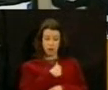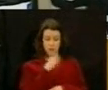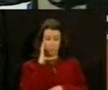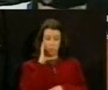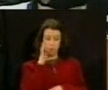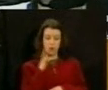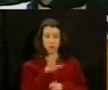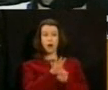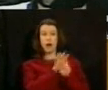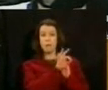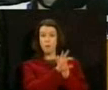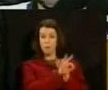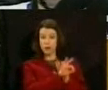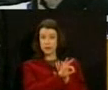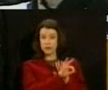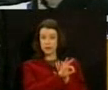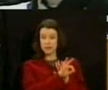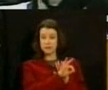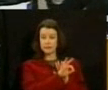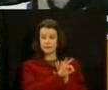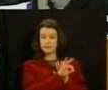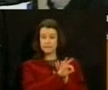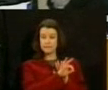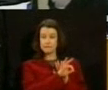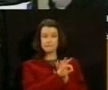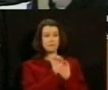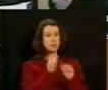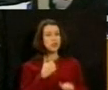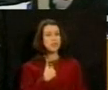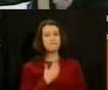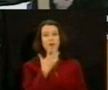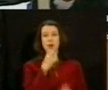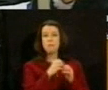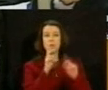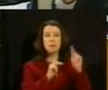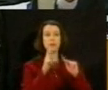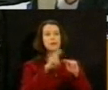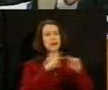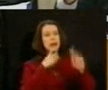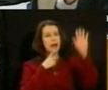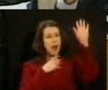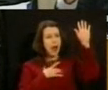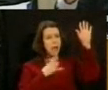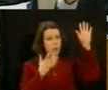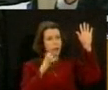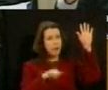appointing, there could be 5 more people says, hey, I'd like to have that job.